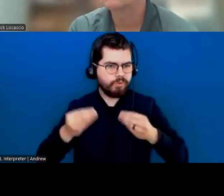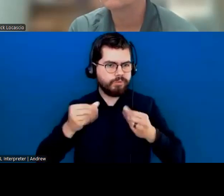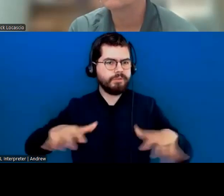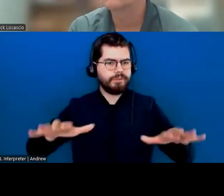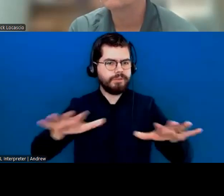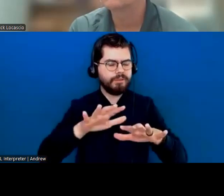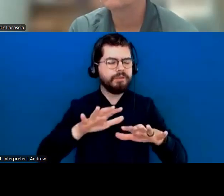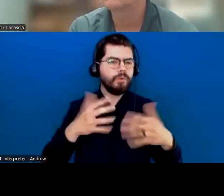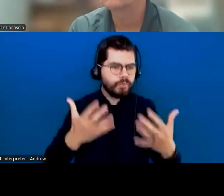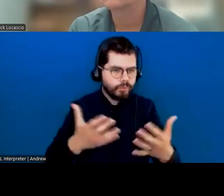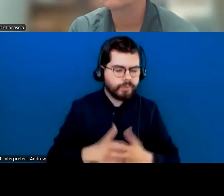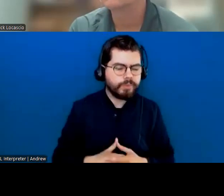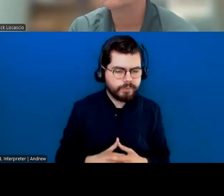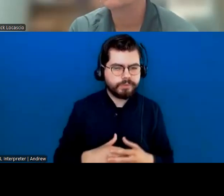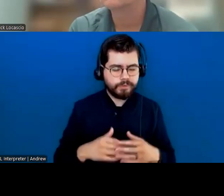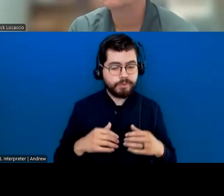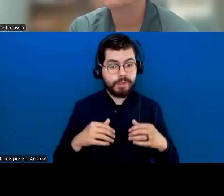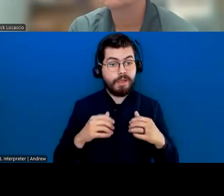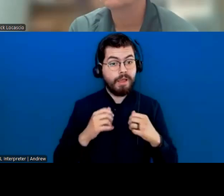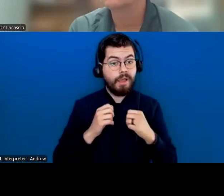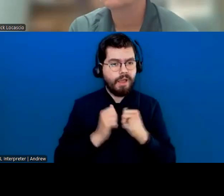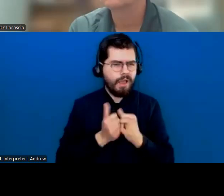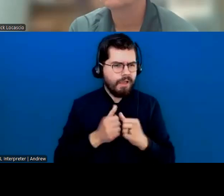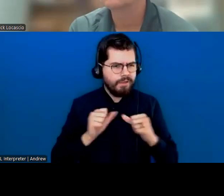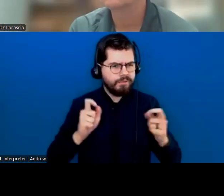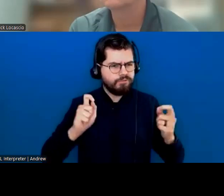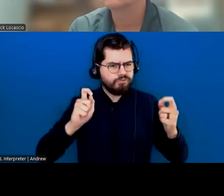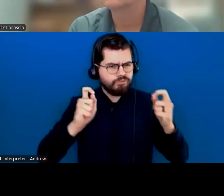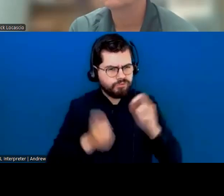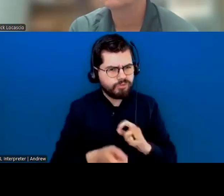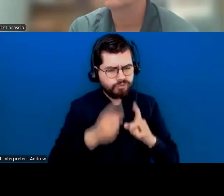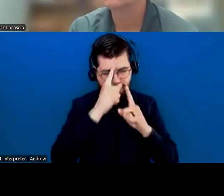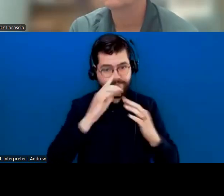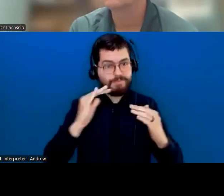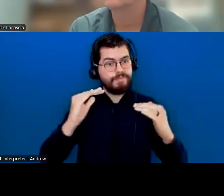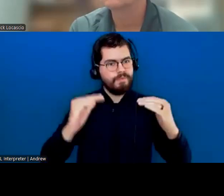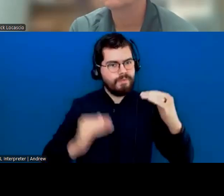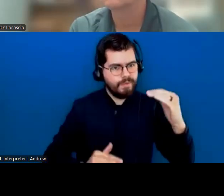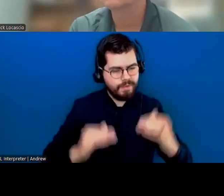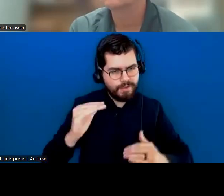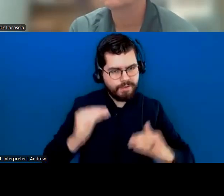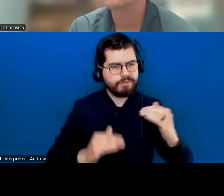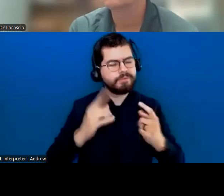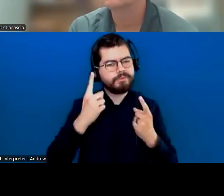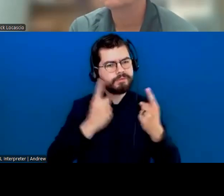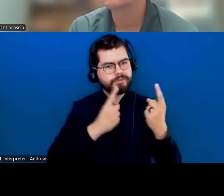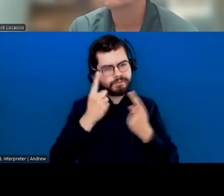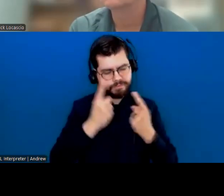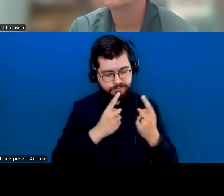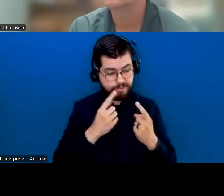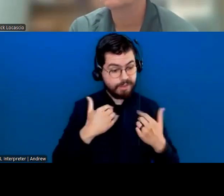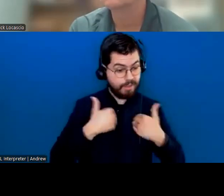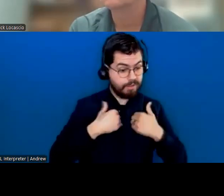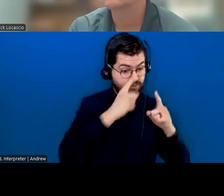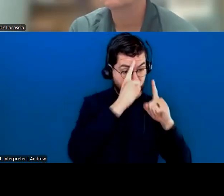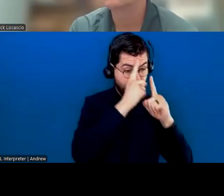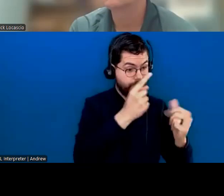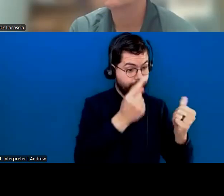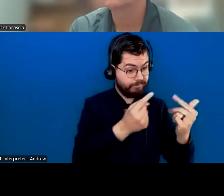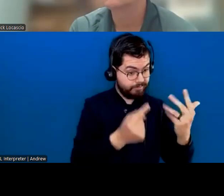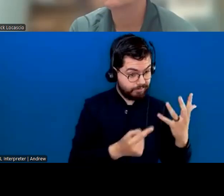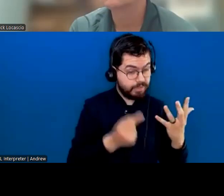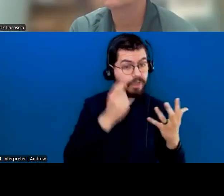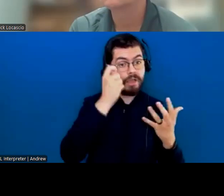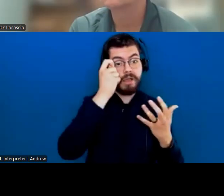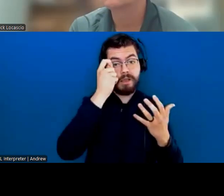disturbance, or how it could be balanced against those other goals? And then, sort of as a sub one